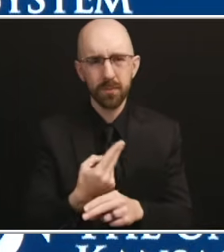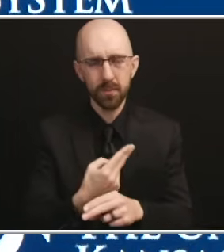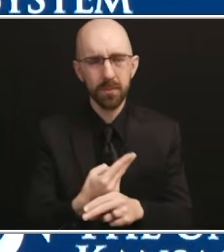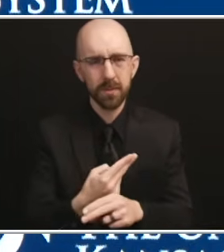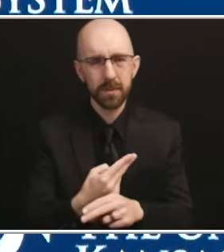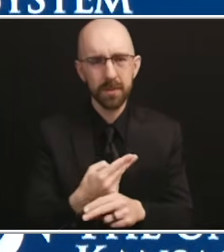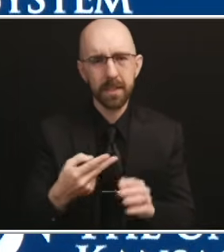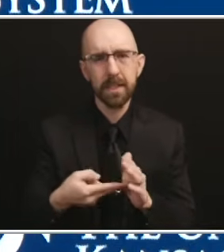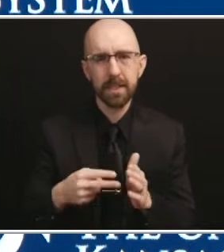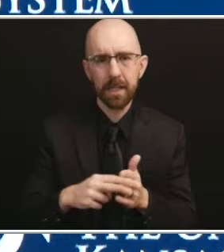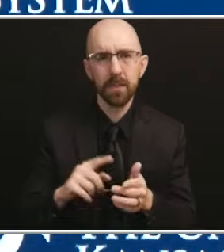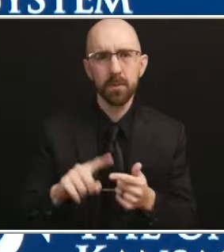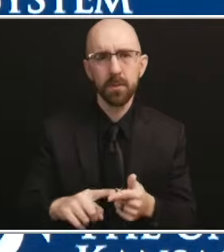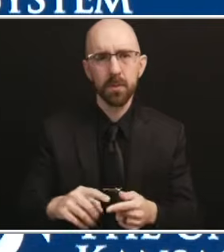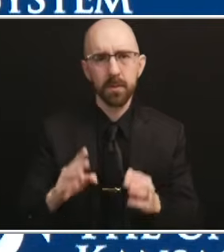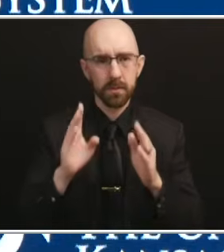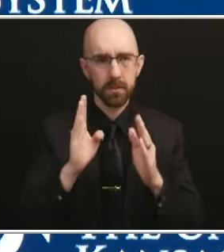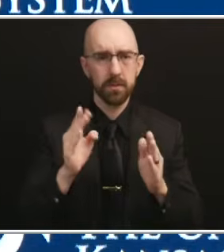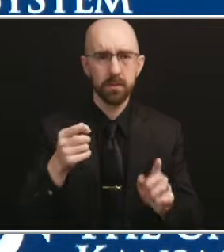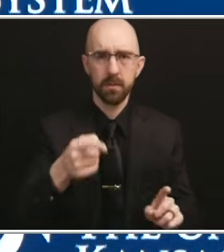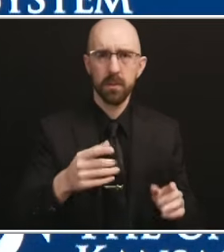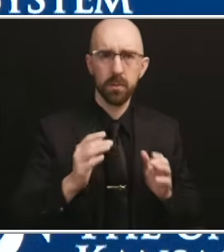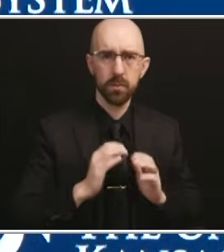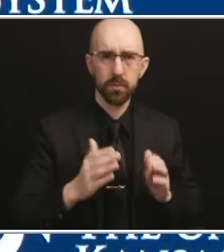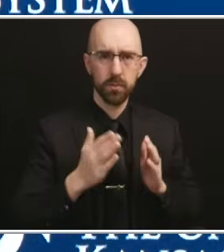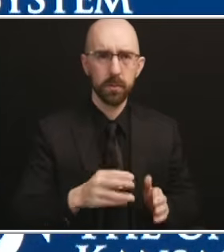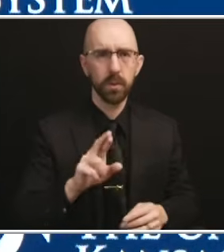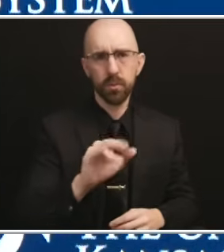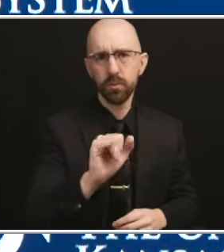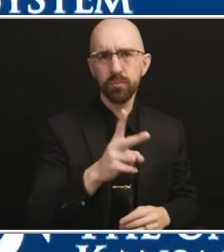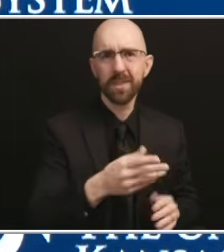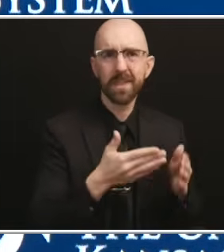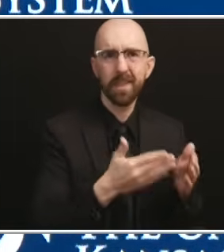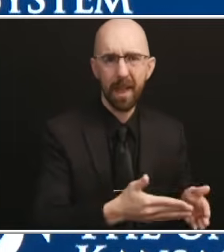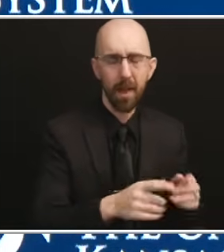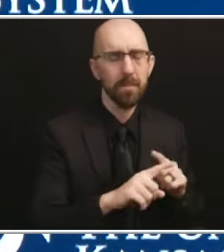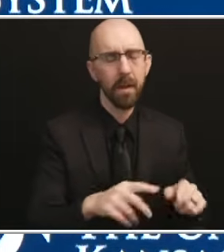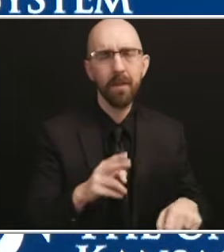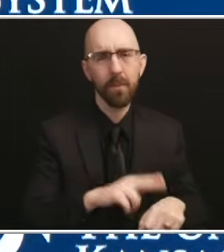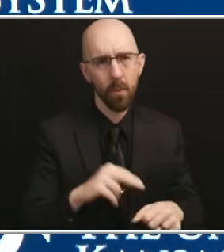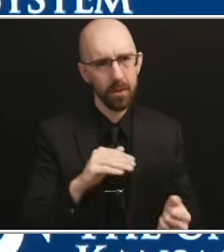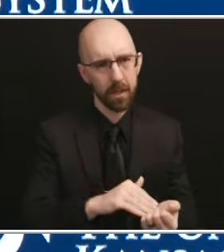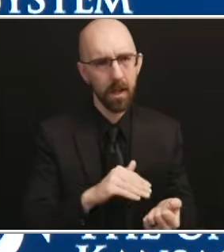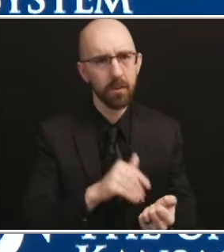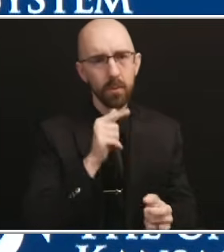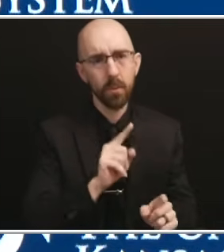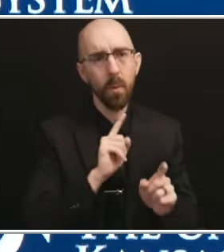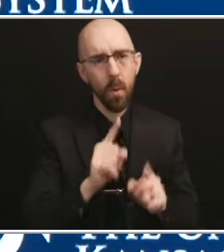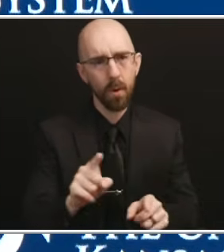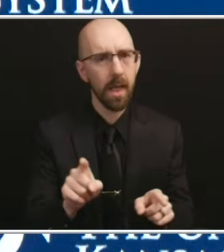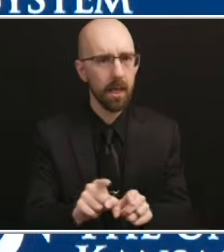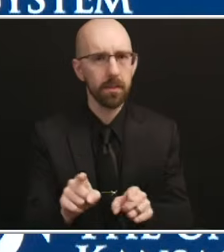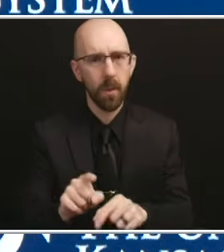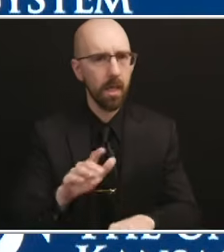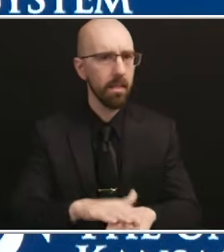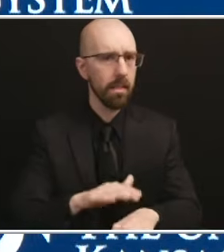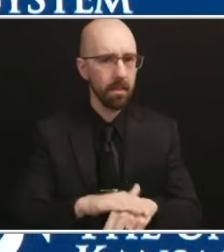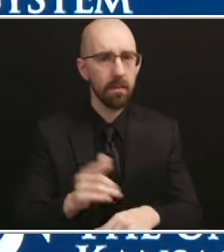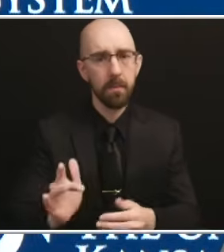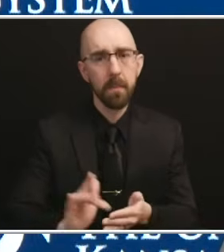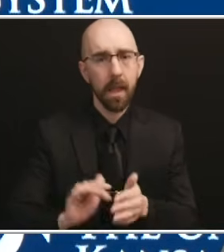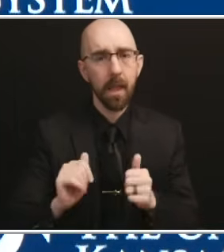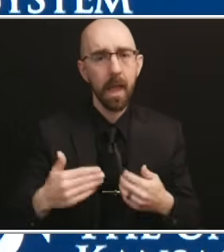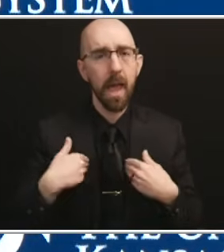the consumer's attention to the major risks of the drug, but of course, the doctors that are ordering them as well. So medications can have boxed